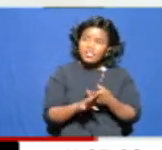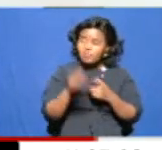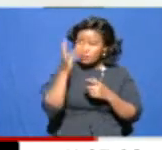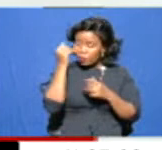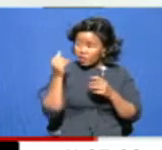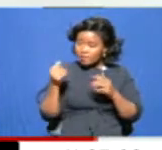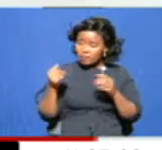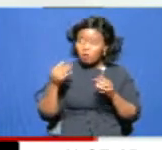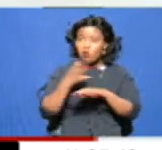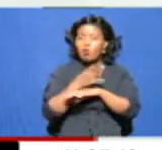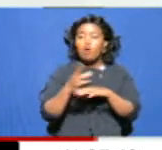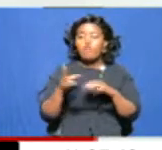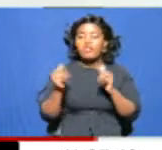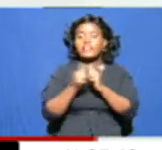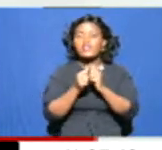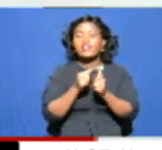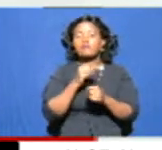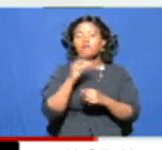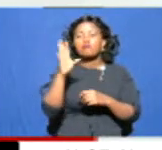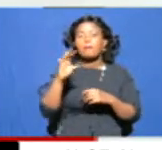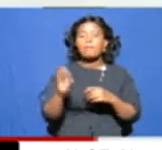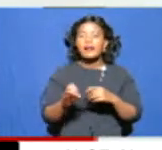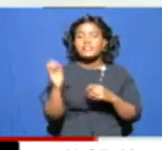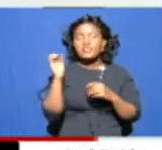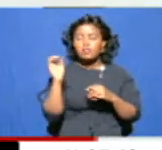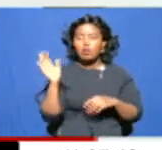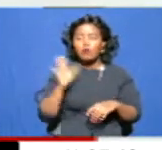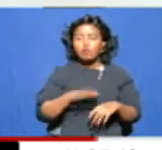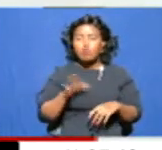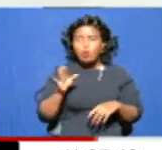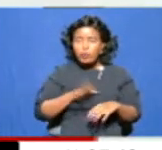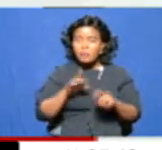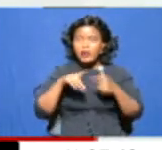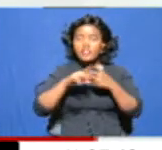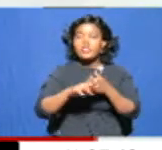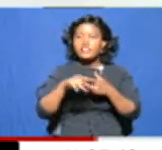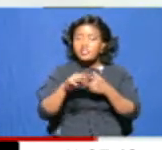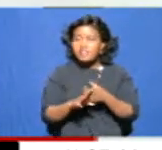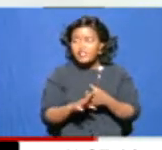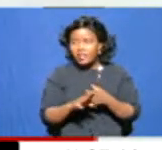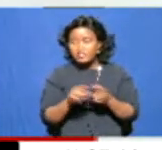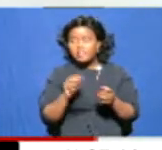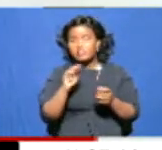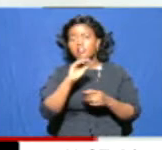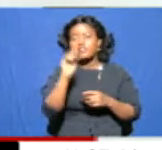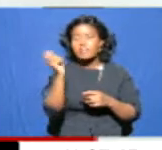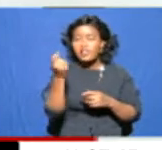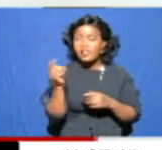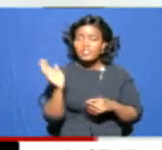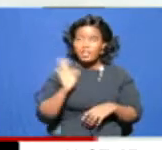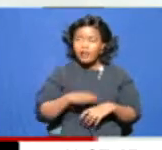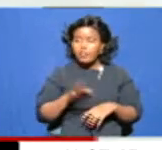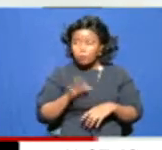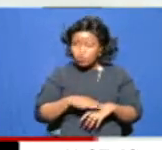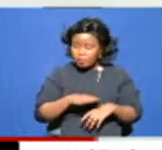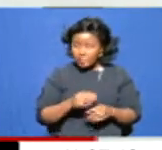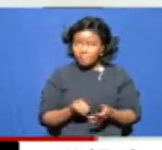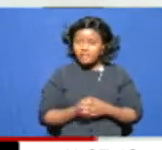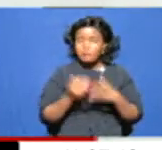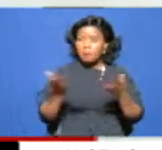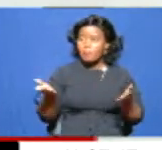7% or less than 10% of women engineer or engineers in Kenya are women. Joining us now is